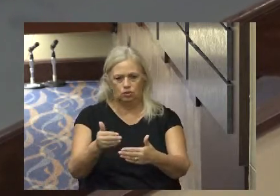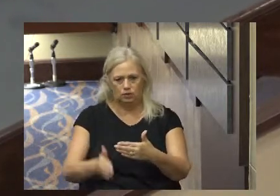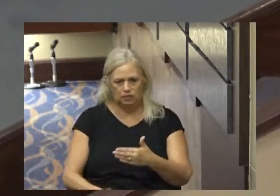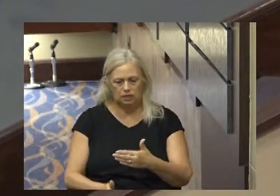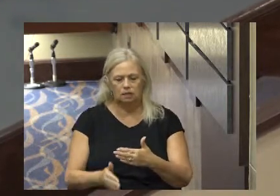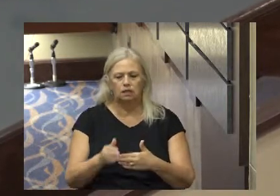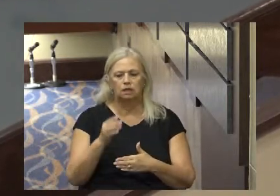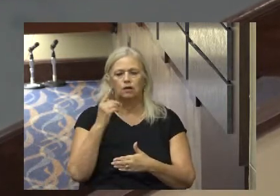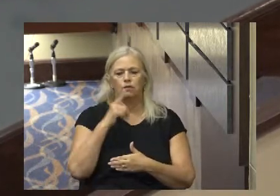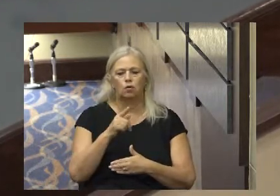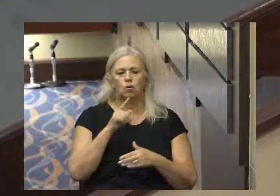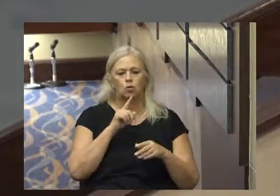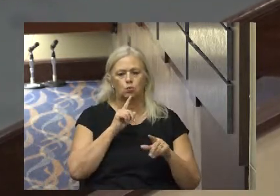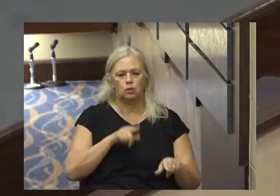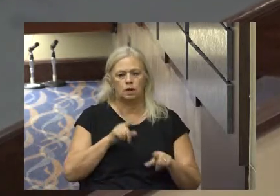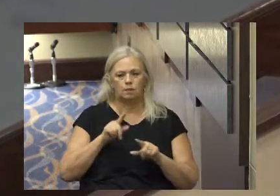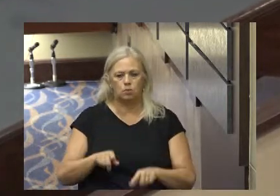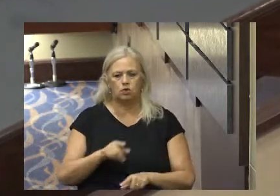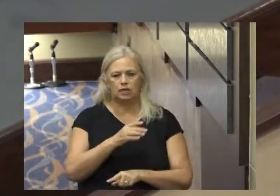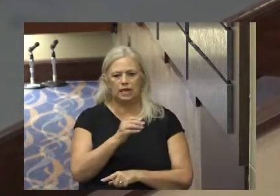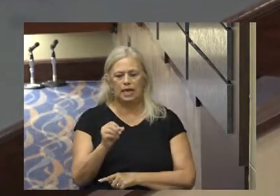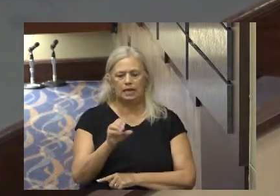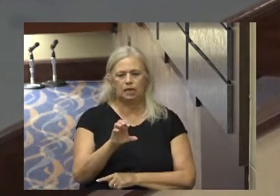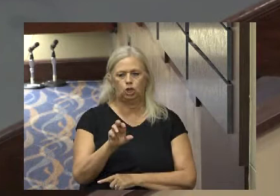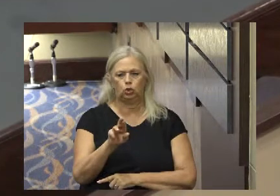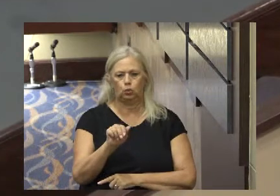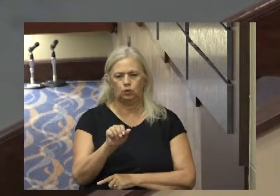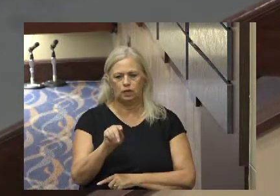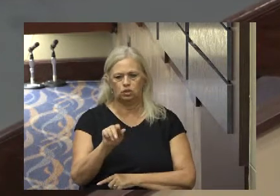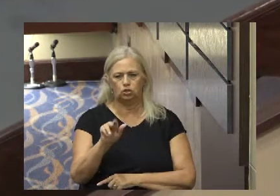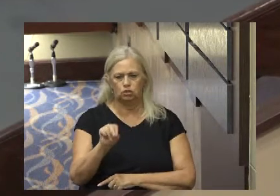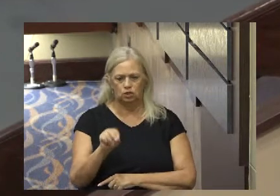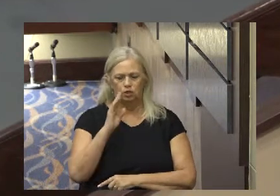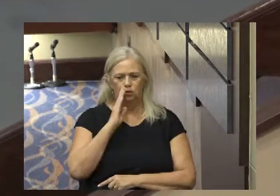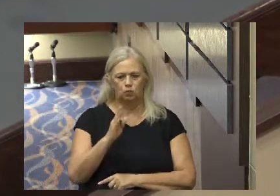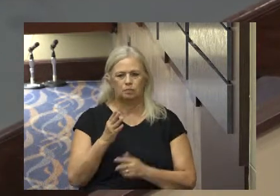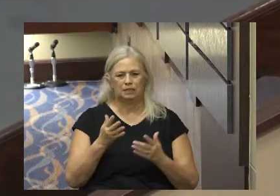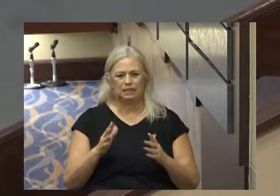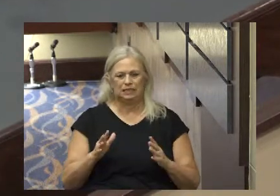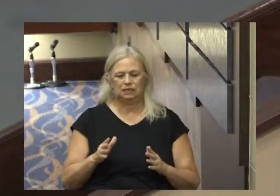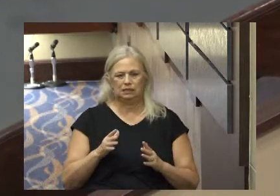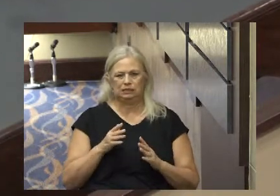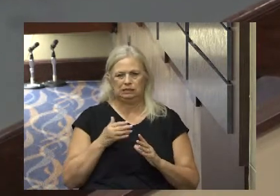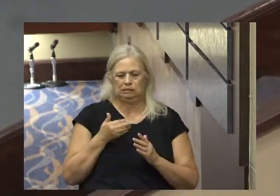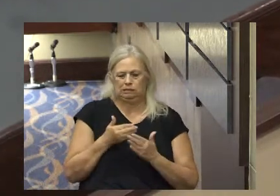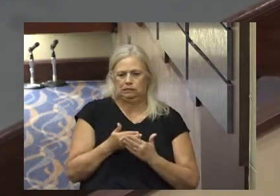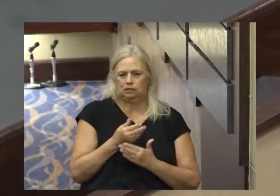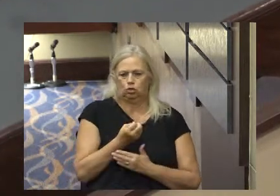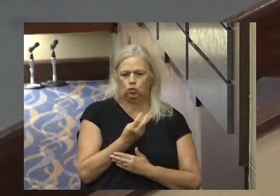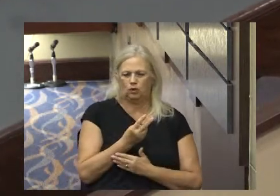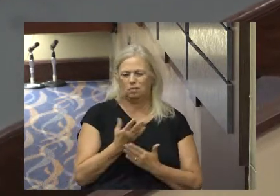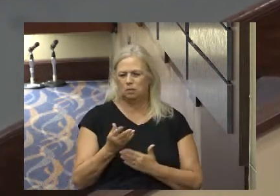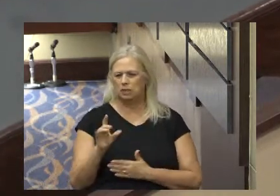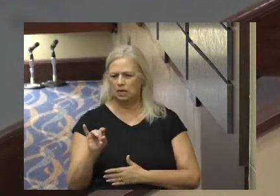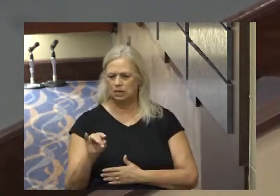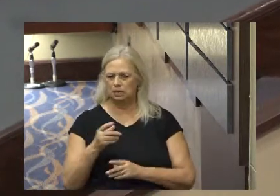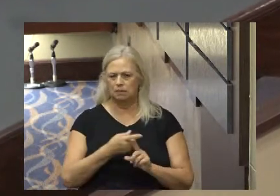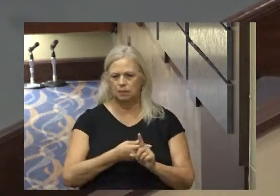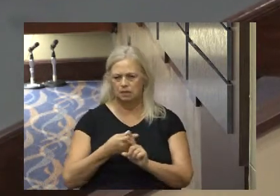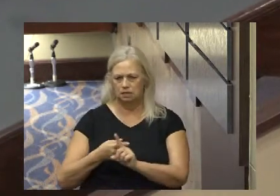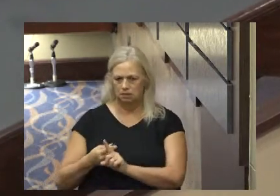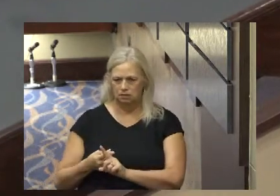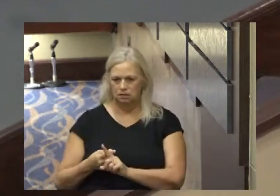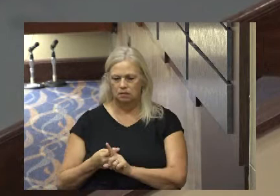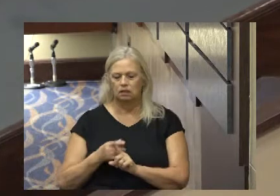curation, and we're encouraged that can be completed within the next 12 to 18 months. So this, and furthermore, the